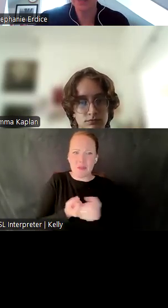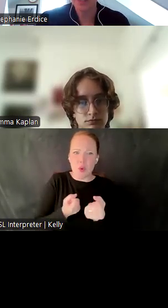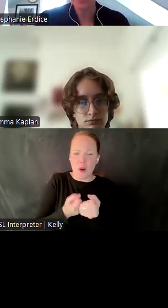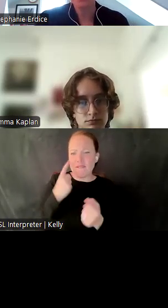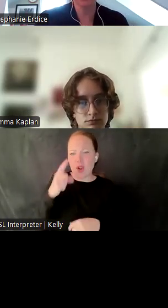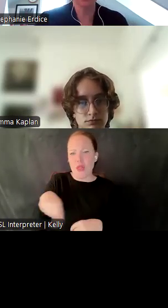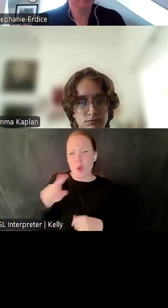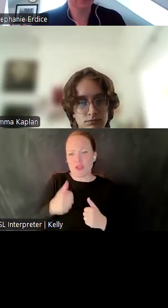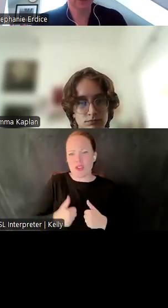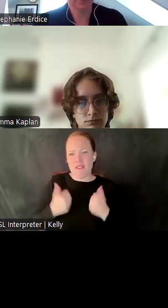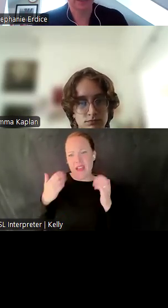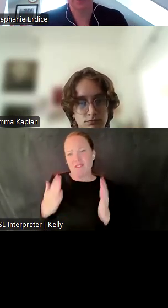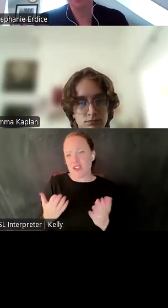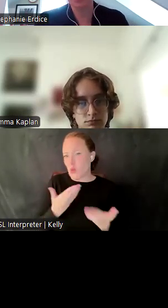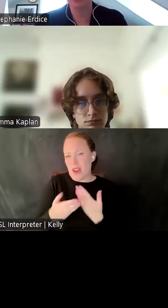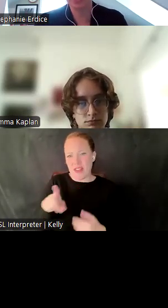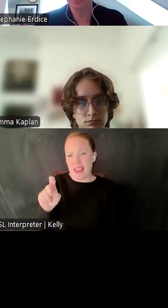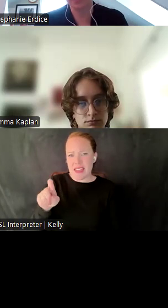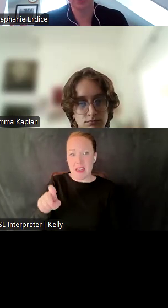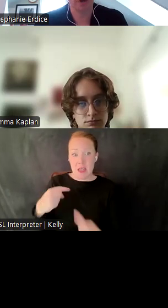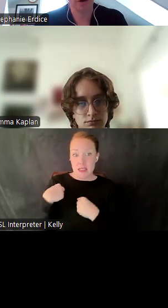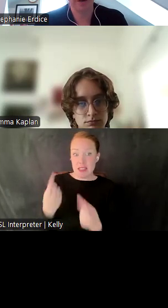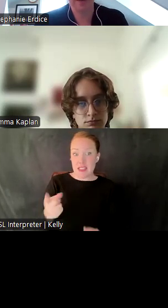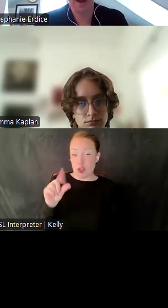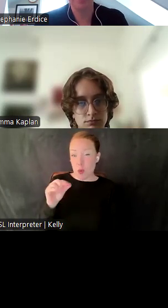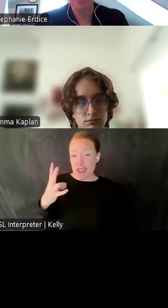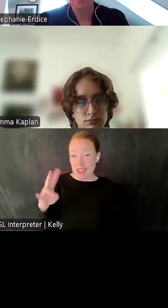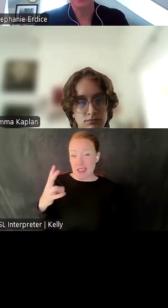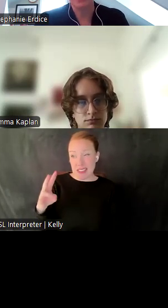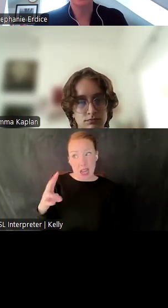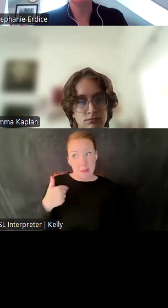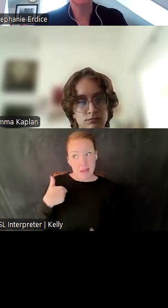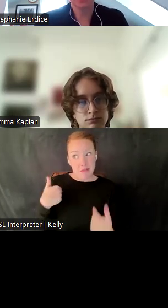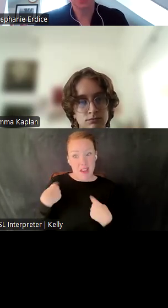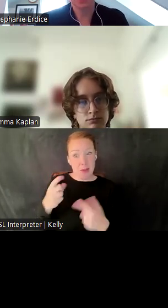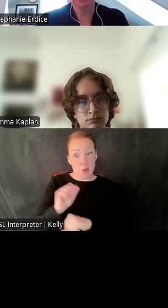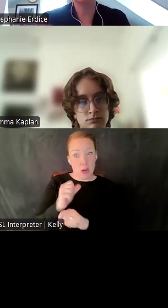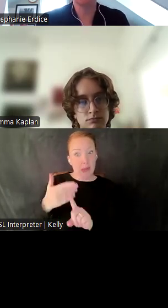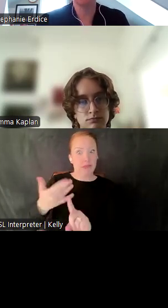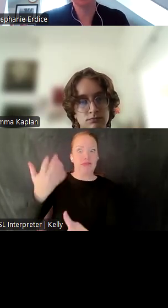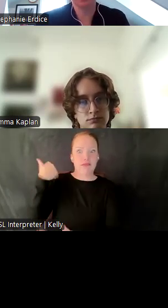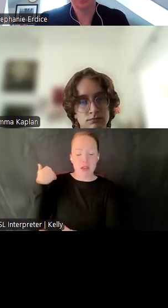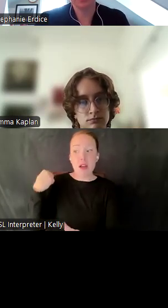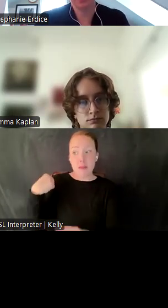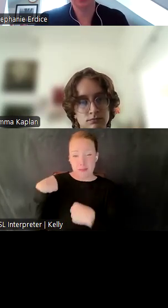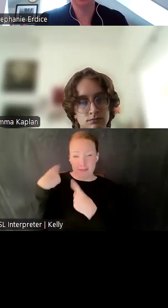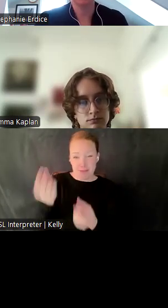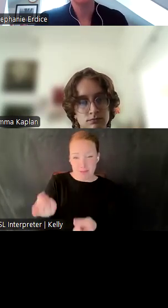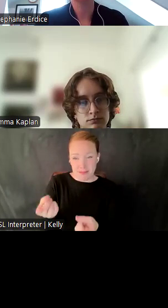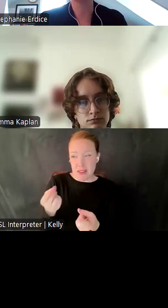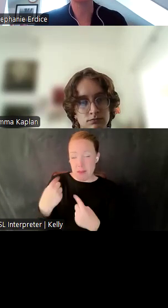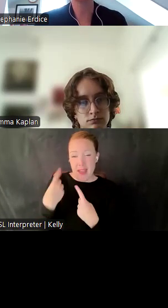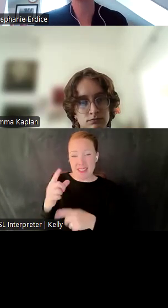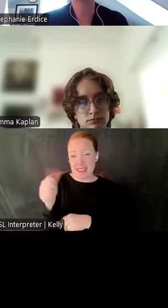will say, since 2017, I've been doing this for much longer than that, but I have seen in almost the last 10